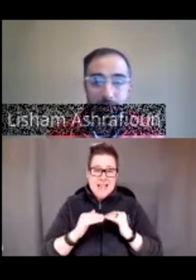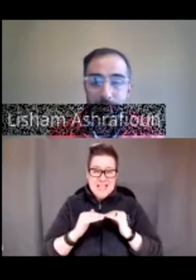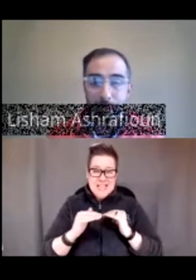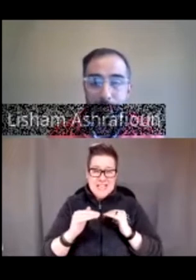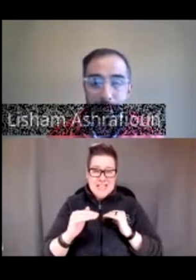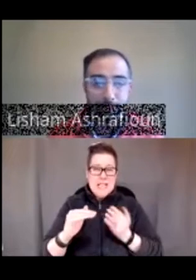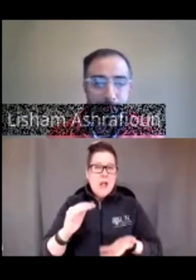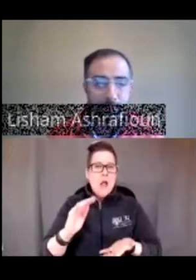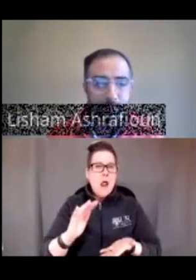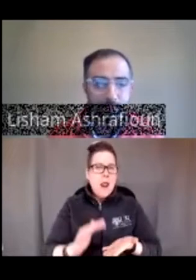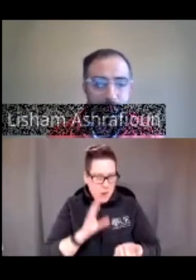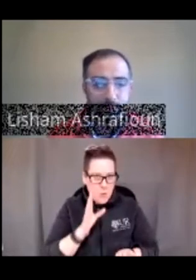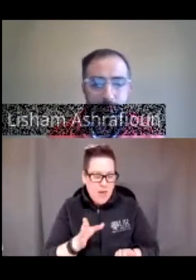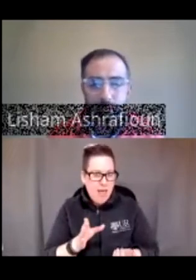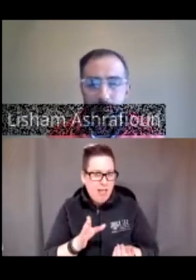diminished.